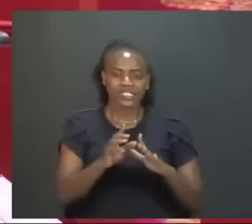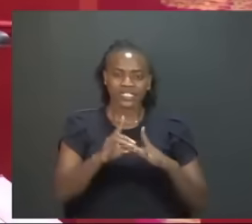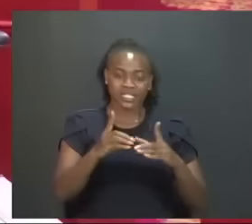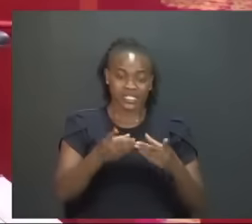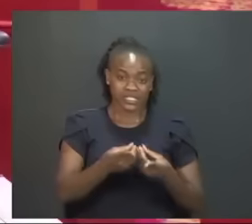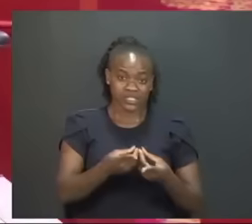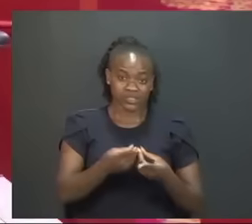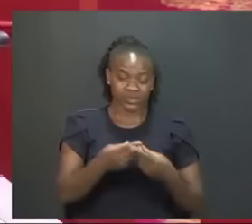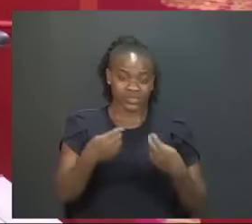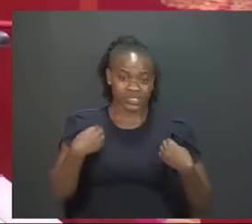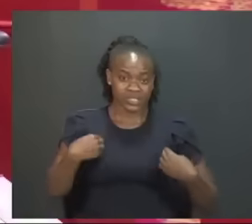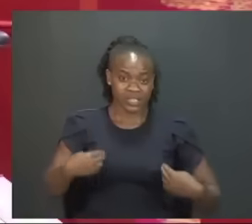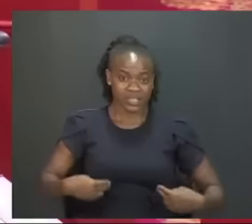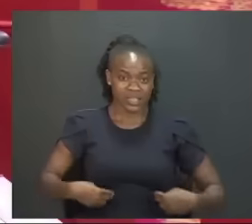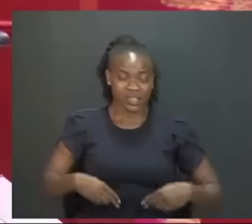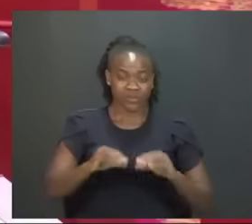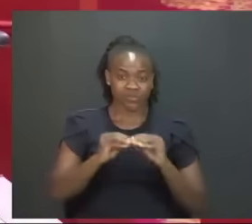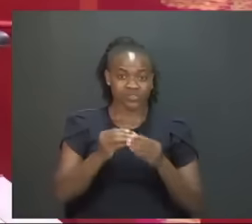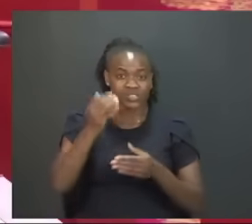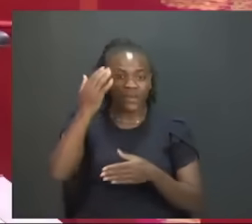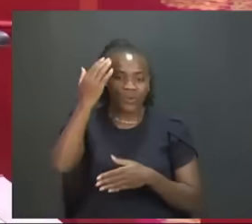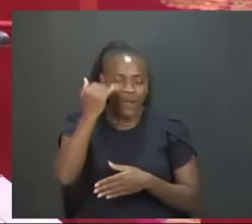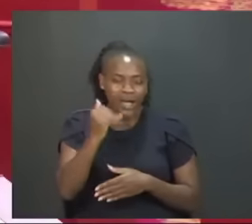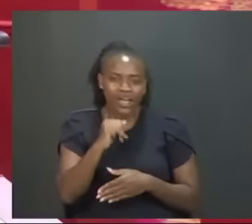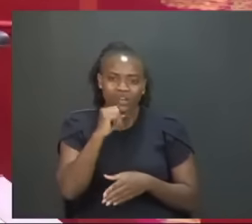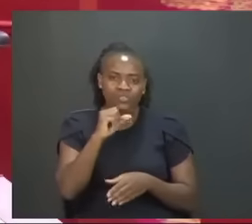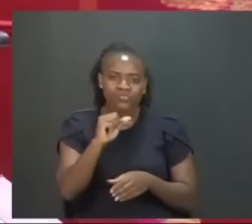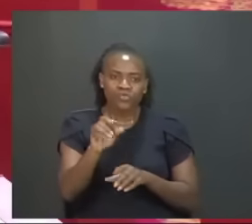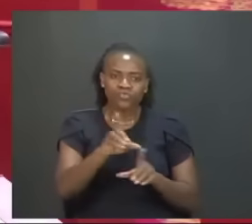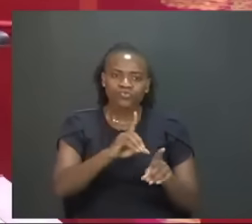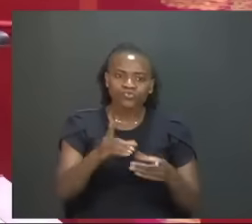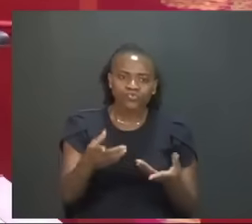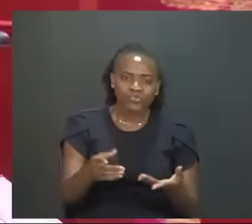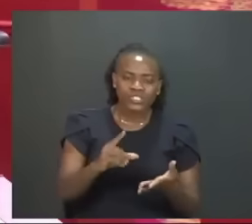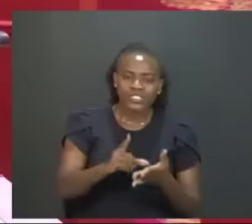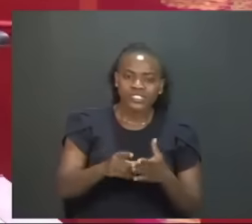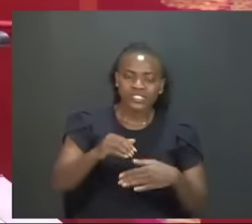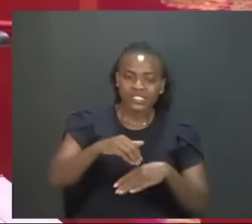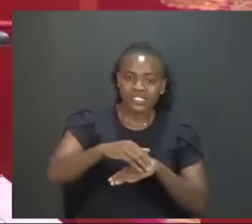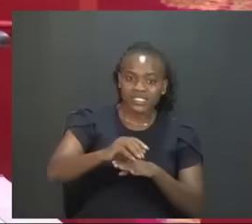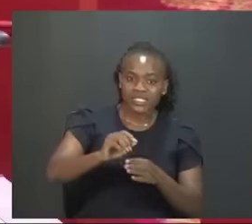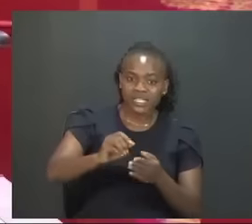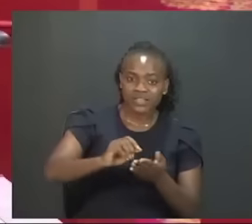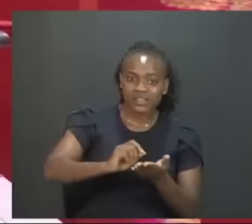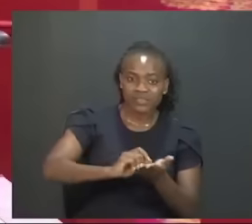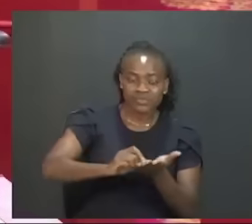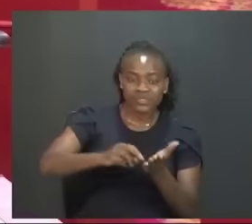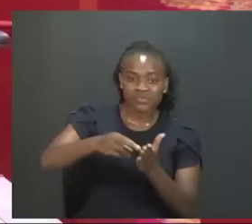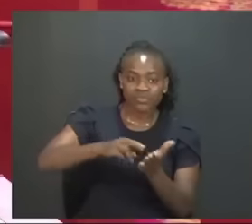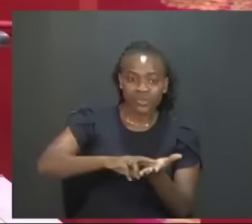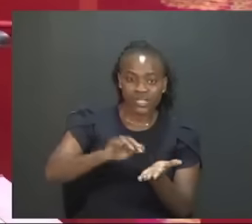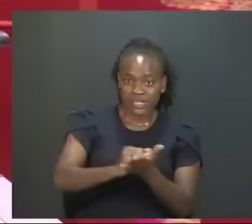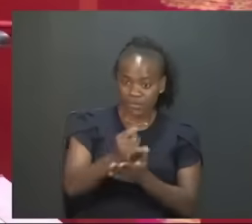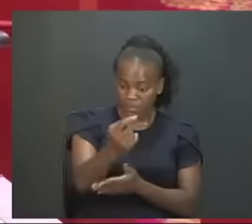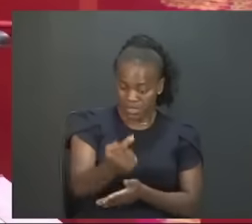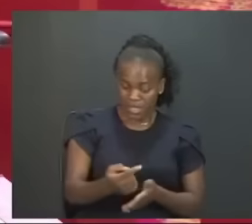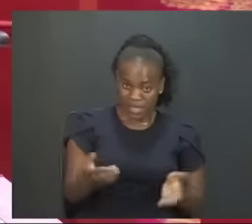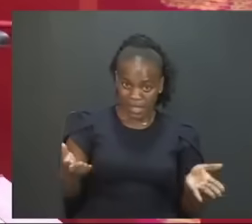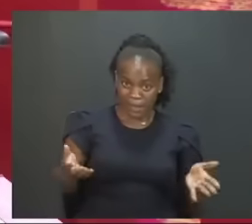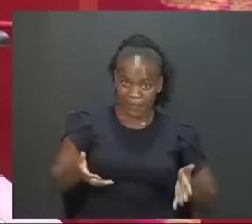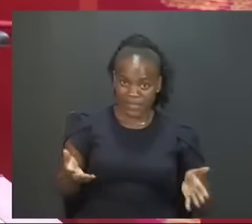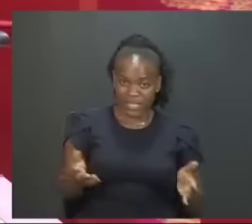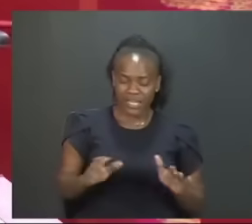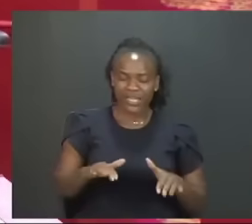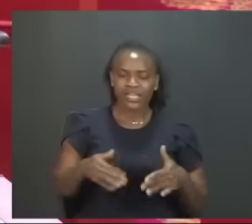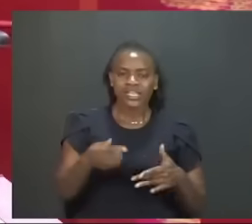officer why the clinic has not been roofed. The district health officer has to send him a written report so that when he comes to this house, he can